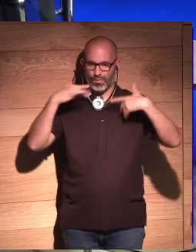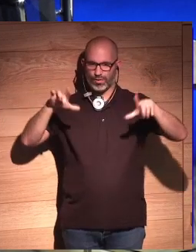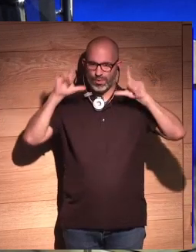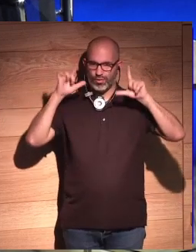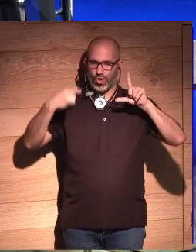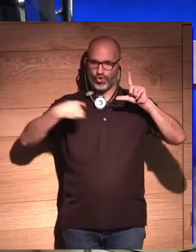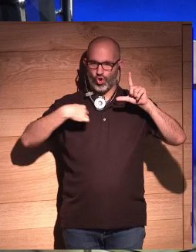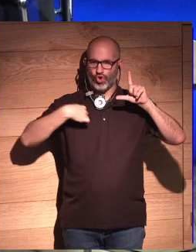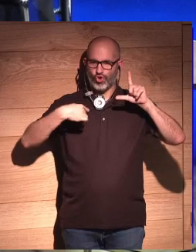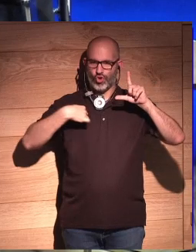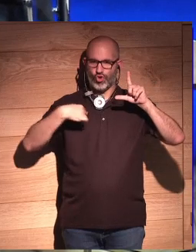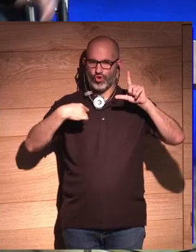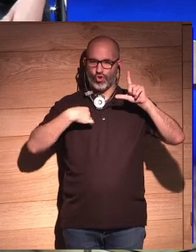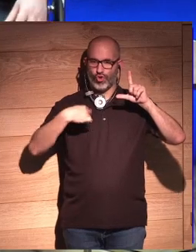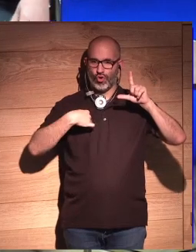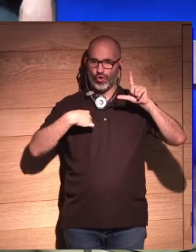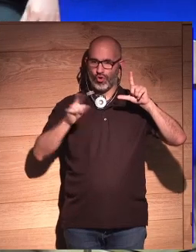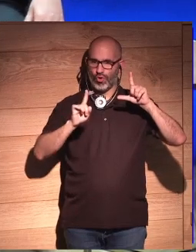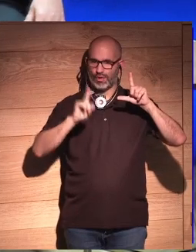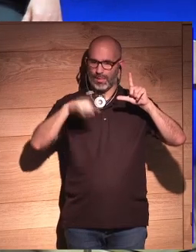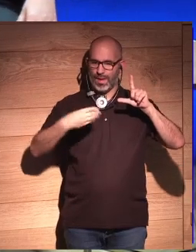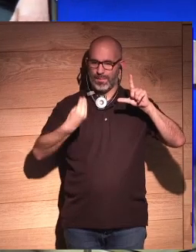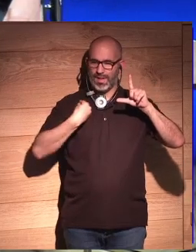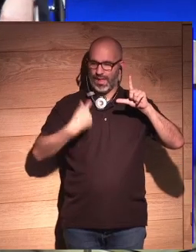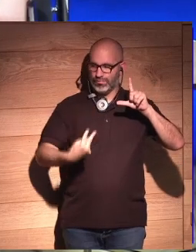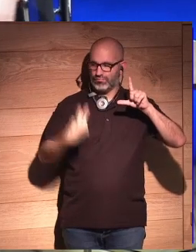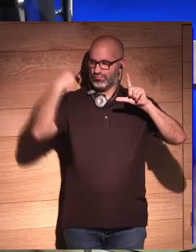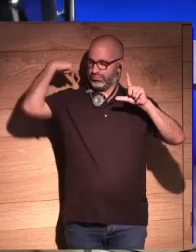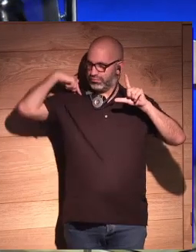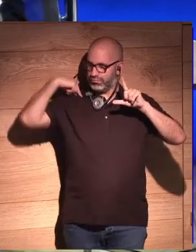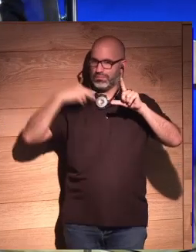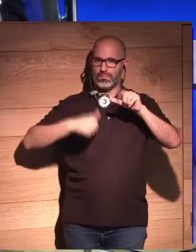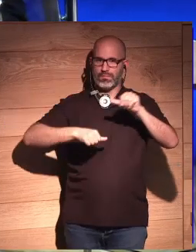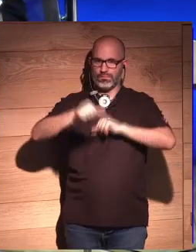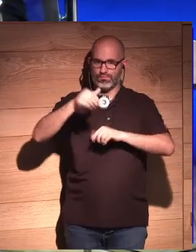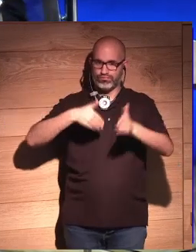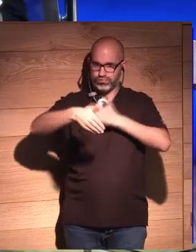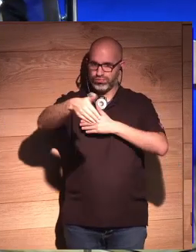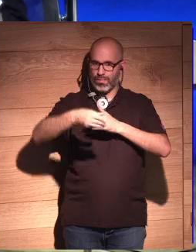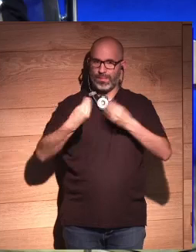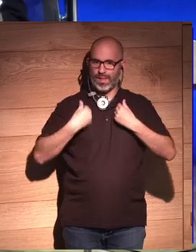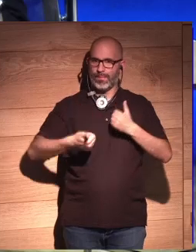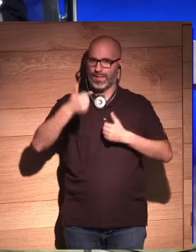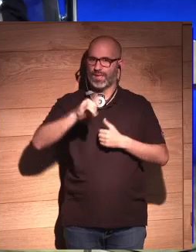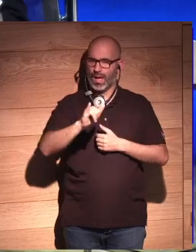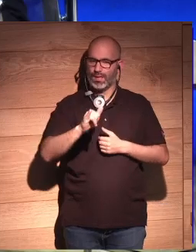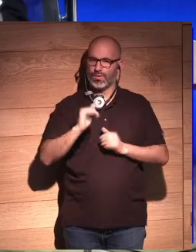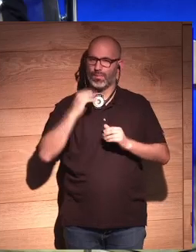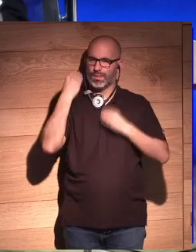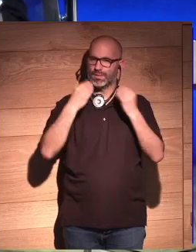to life than, you know, what we think. And that's interesting. Yeah, it's interesting